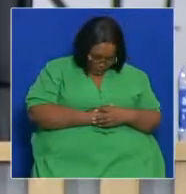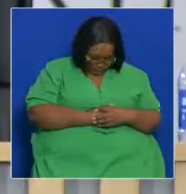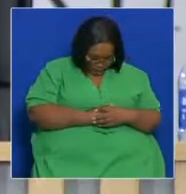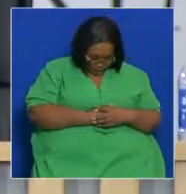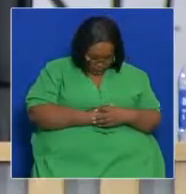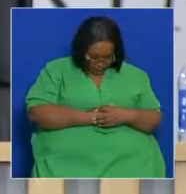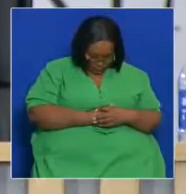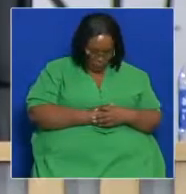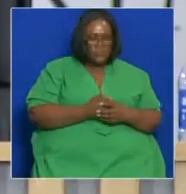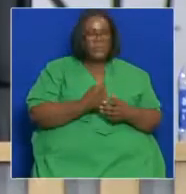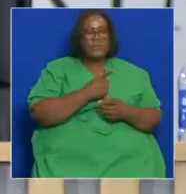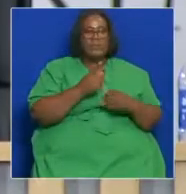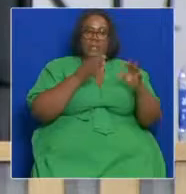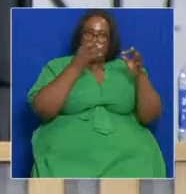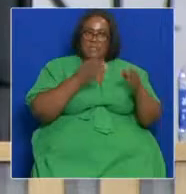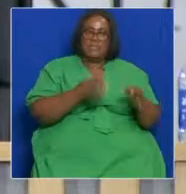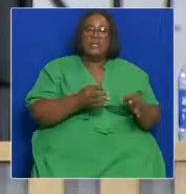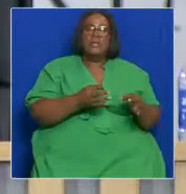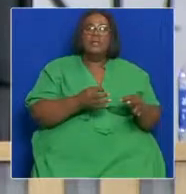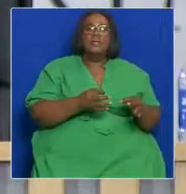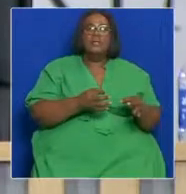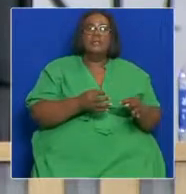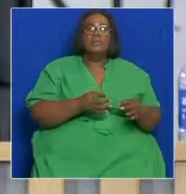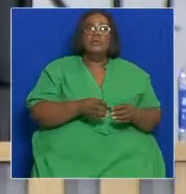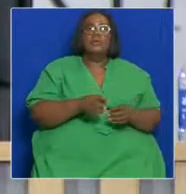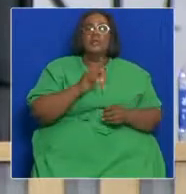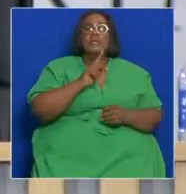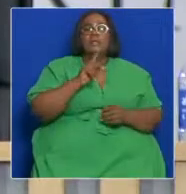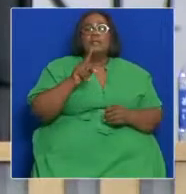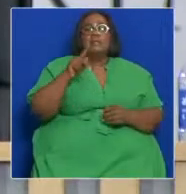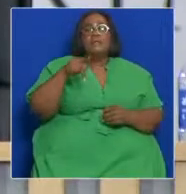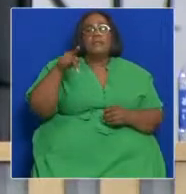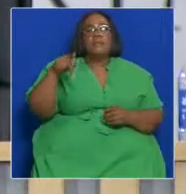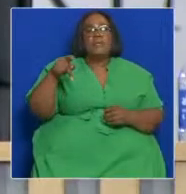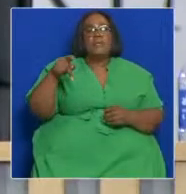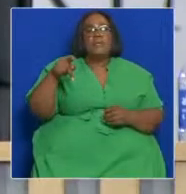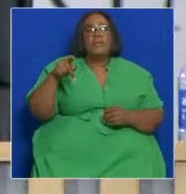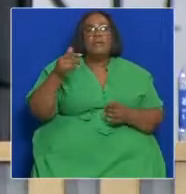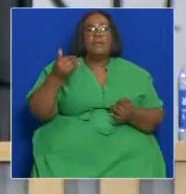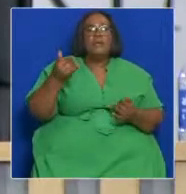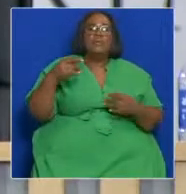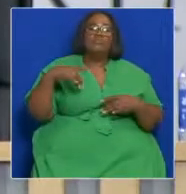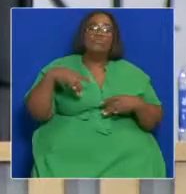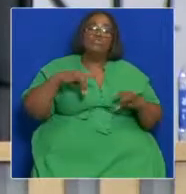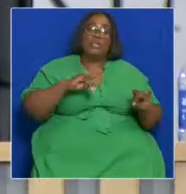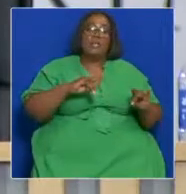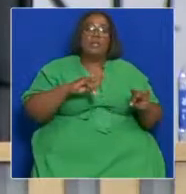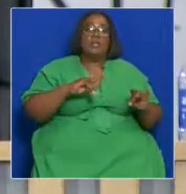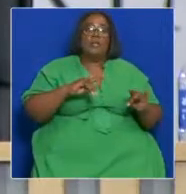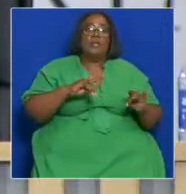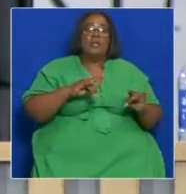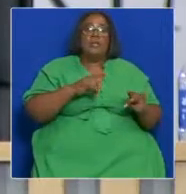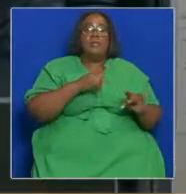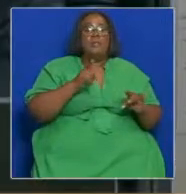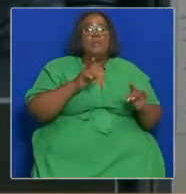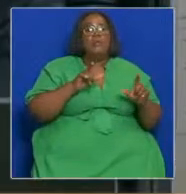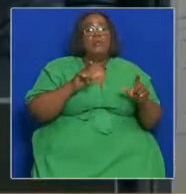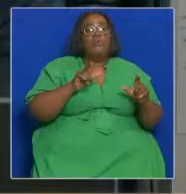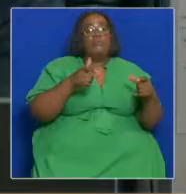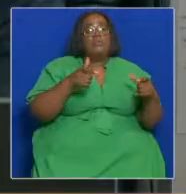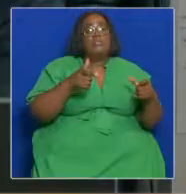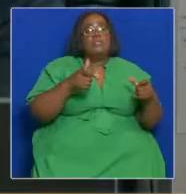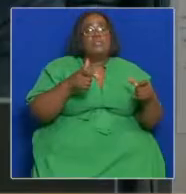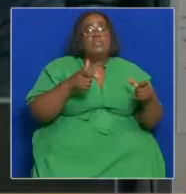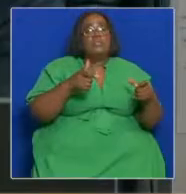that the DDPPs would now chair that committee.